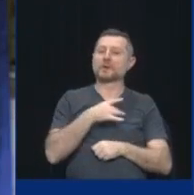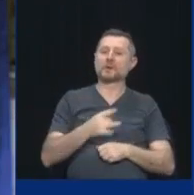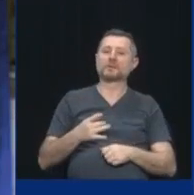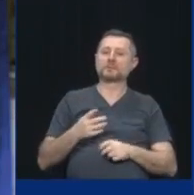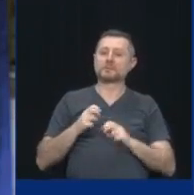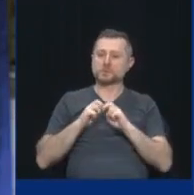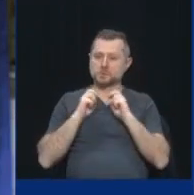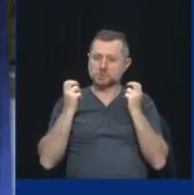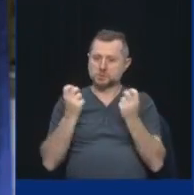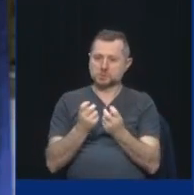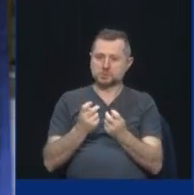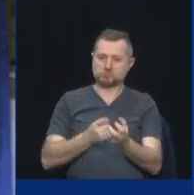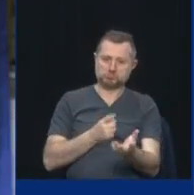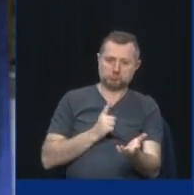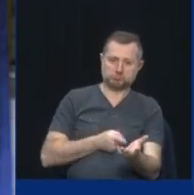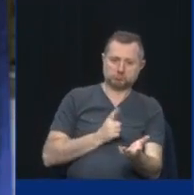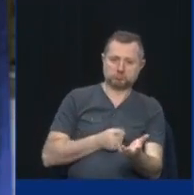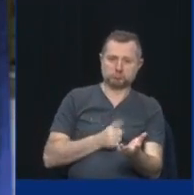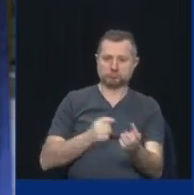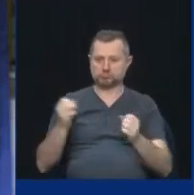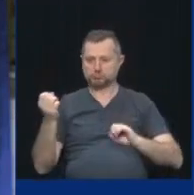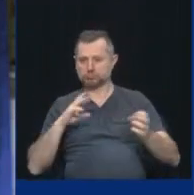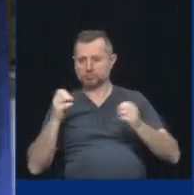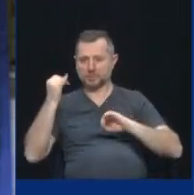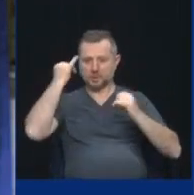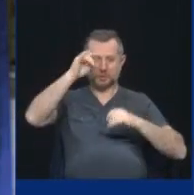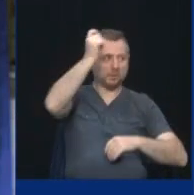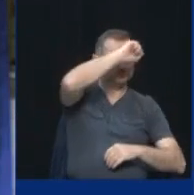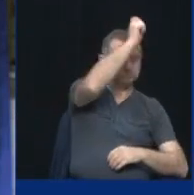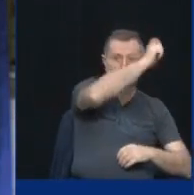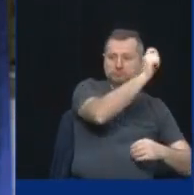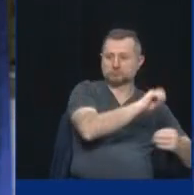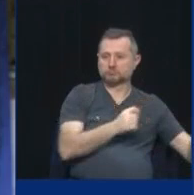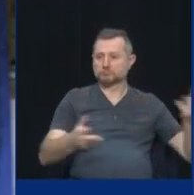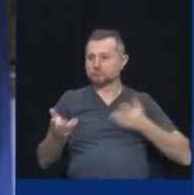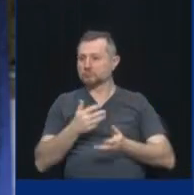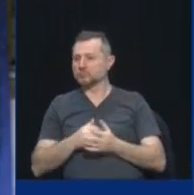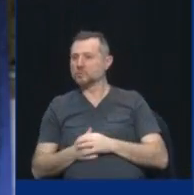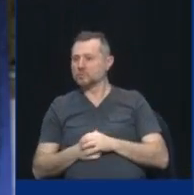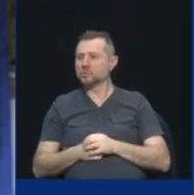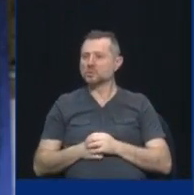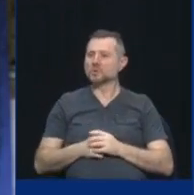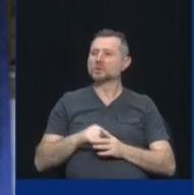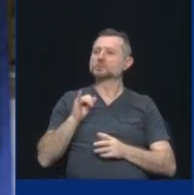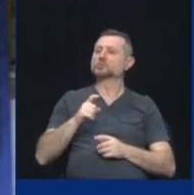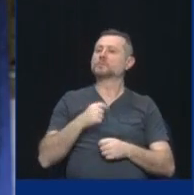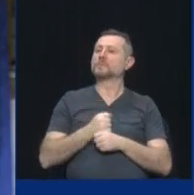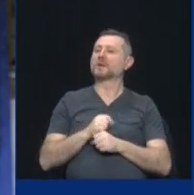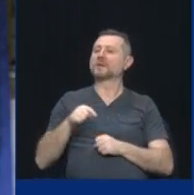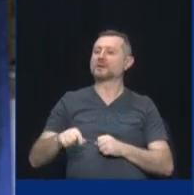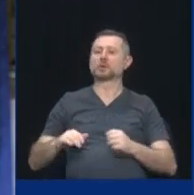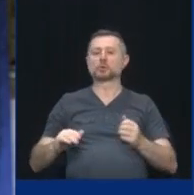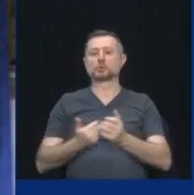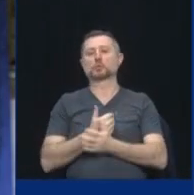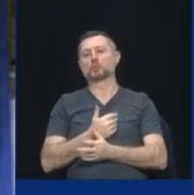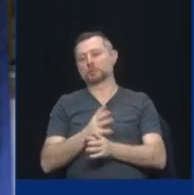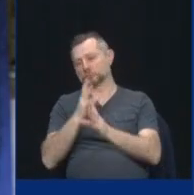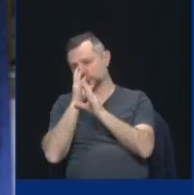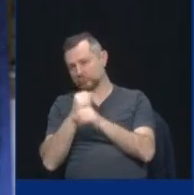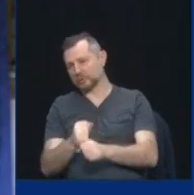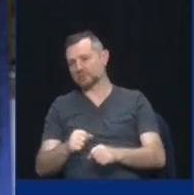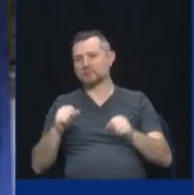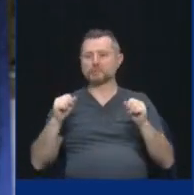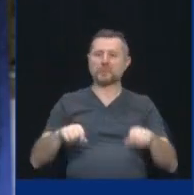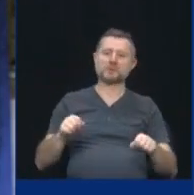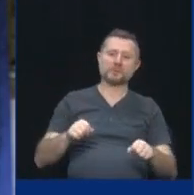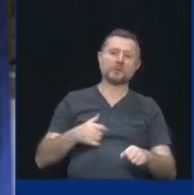other. Just make it possible and make it attractive. That's what this is all